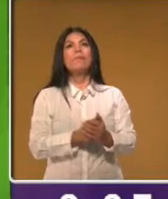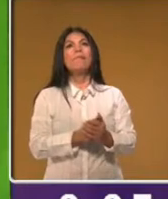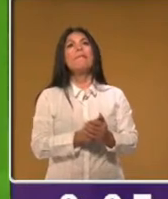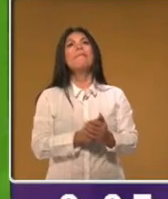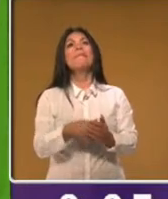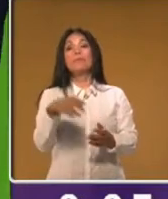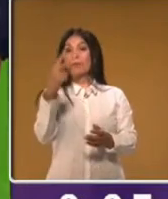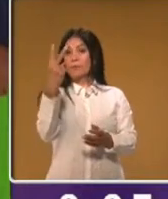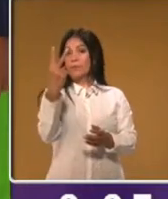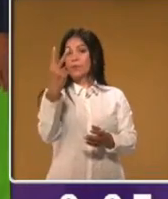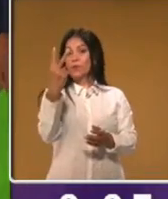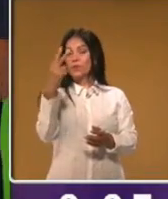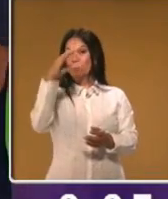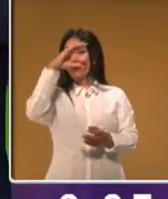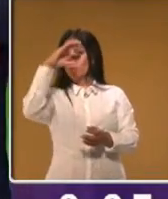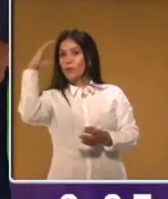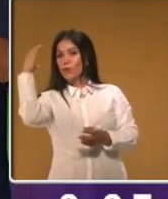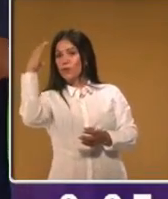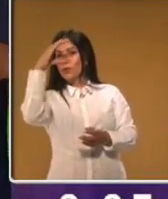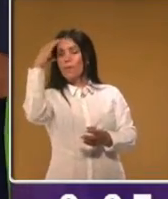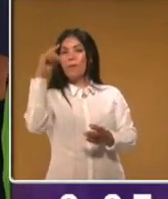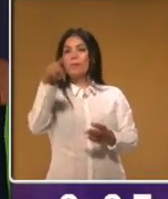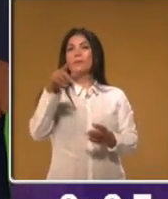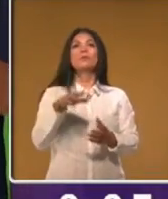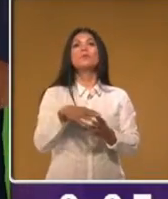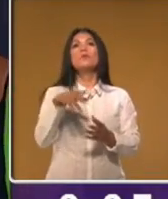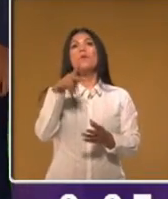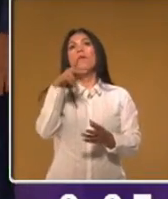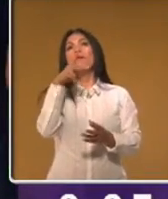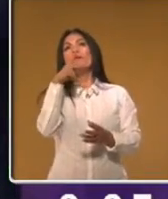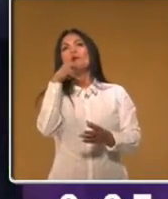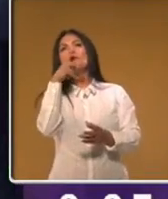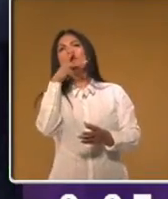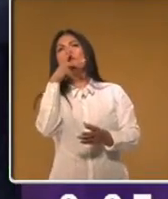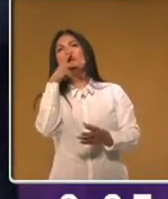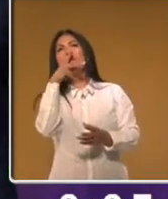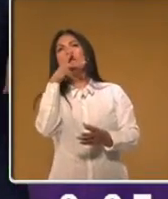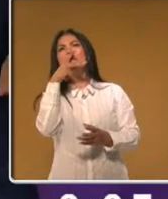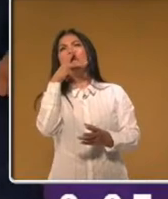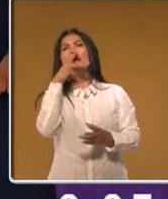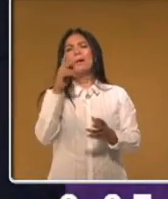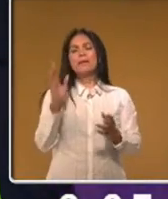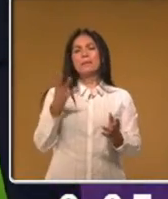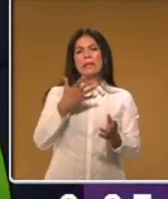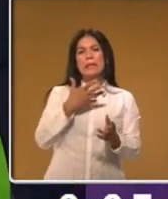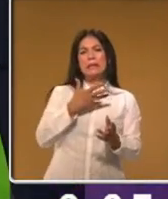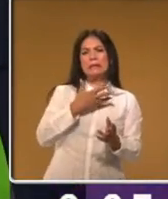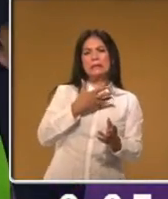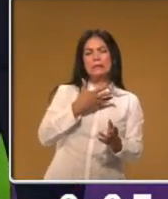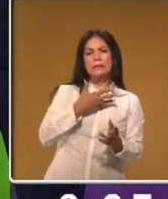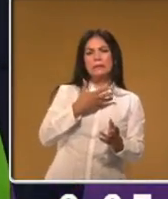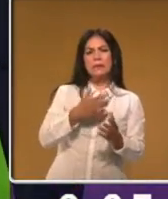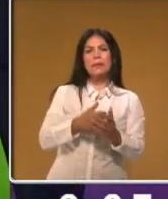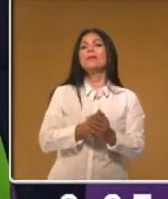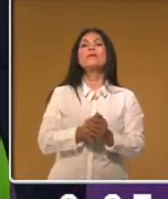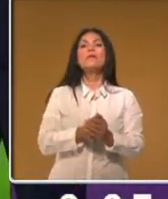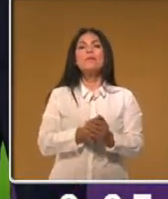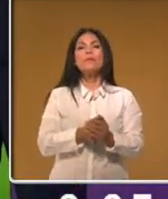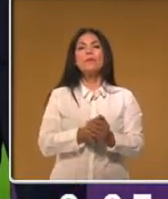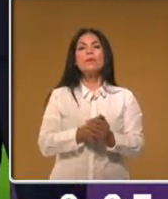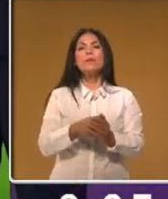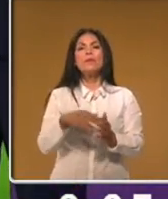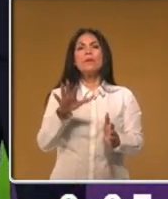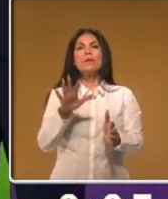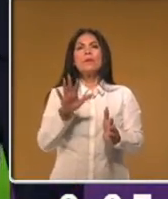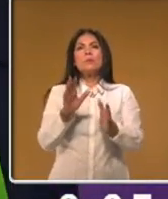Check the number two. Your father, situation. Your father arrived at 3 a.m. in a party